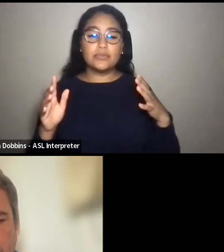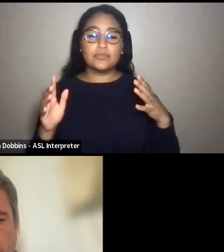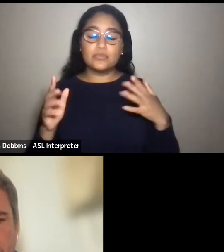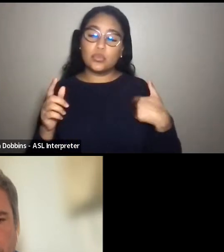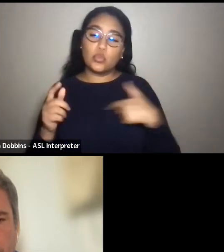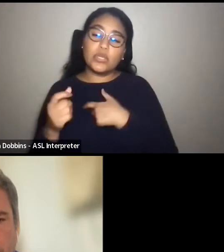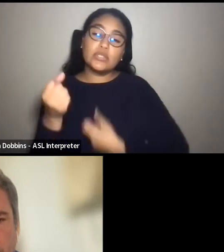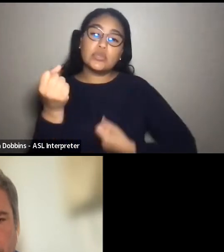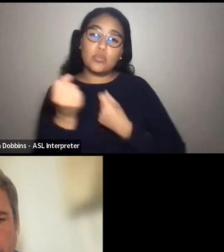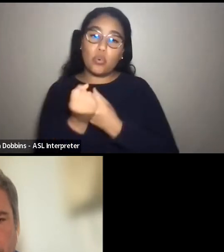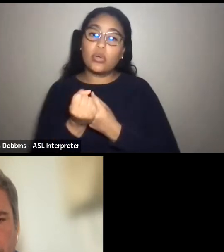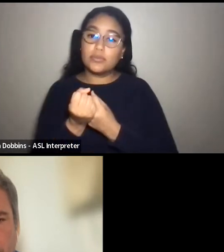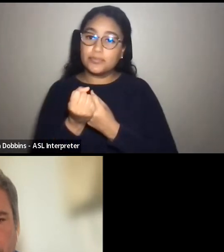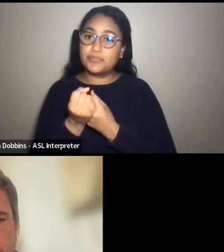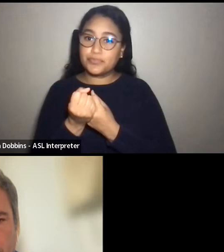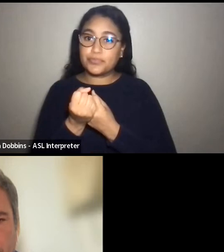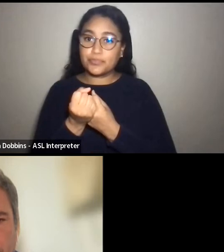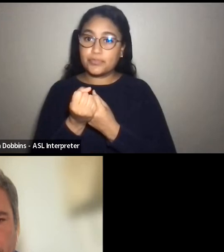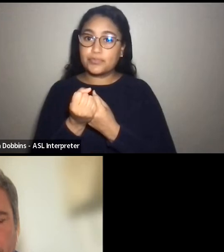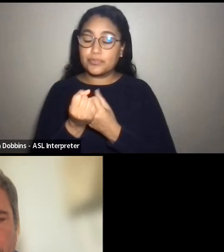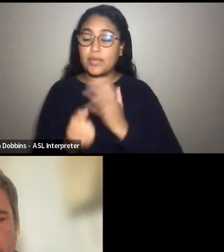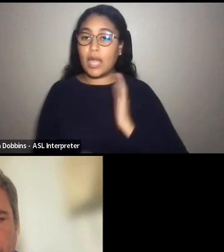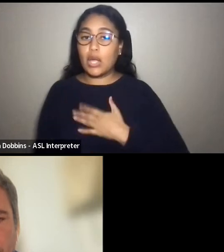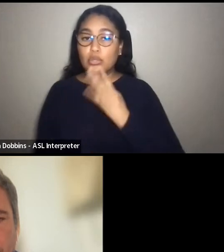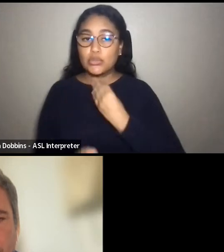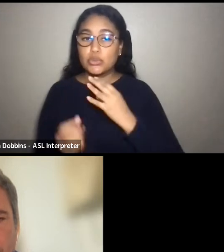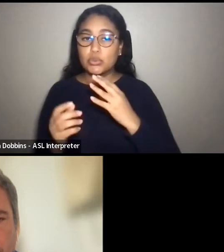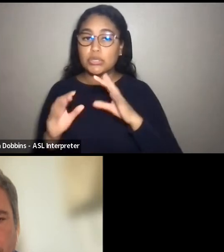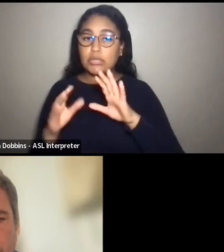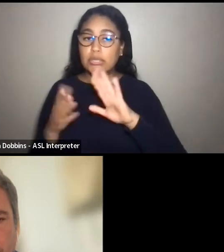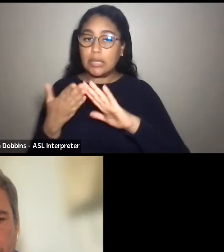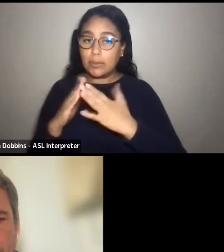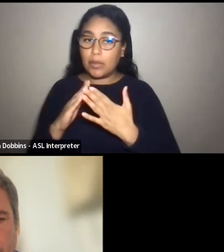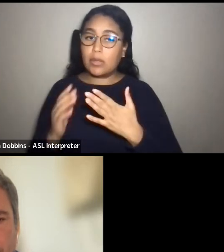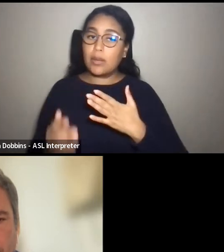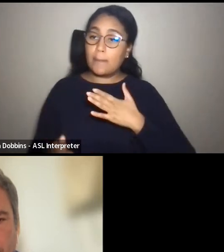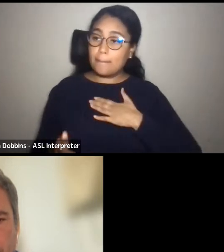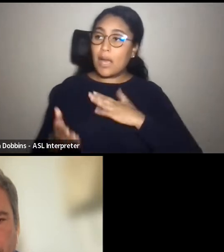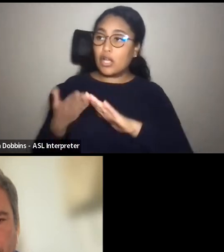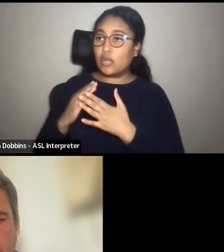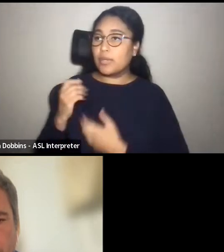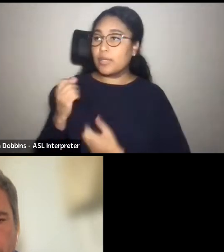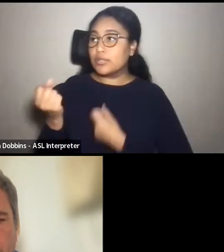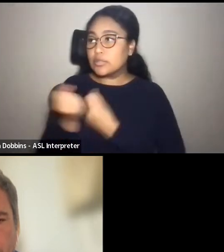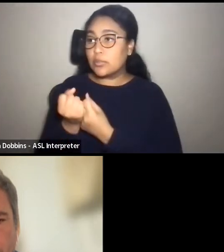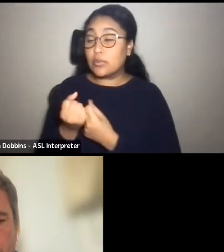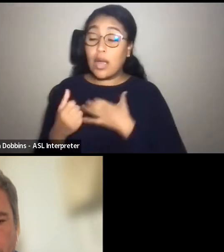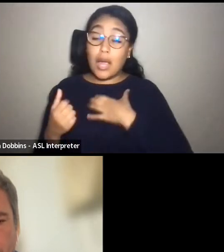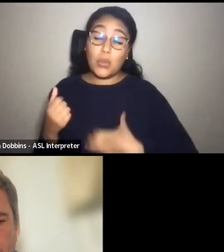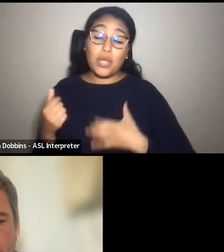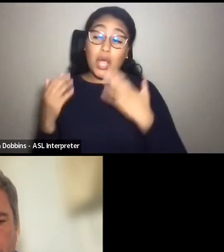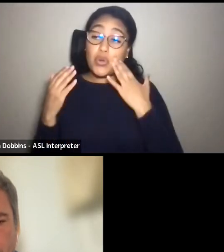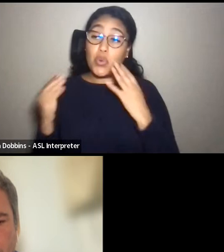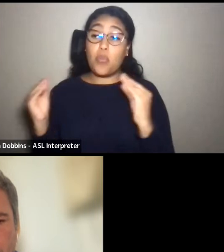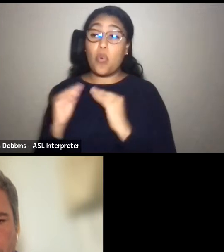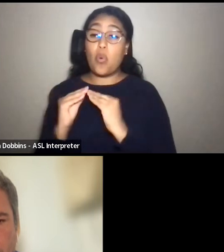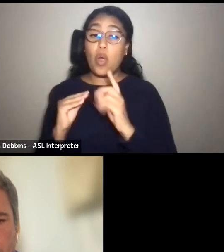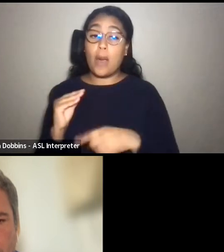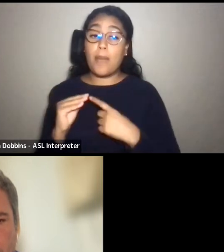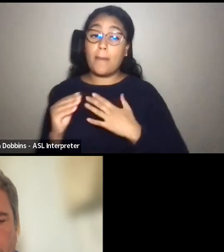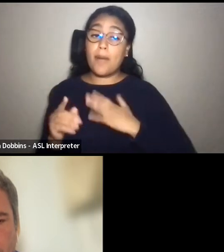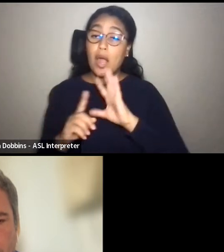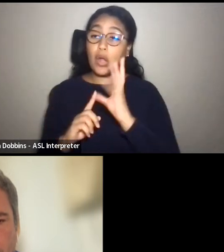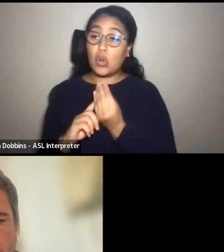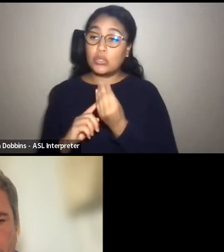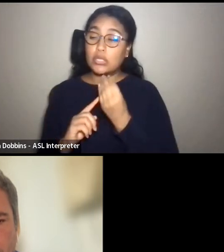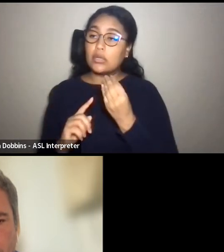you, and we stand with our Jewish community. I stand with my own community. I just wish that I knew more about my culture from